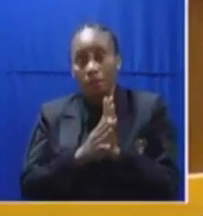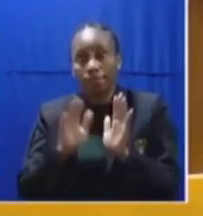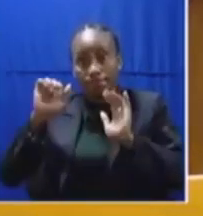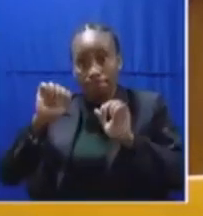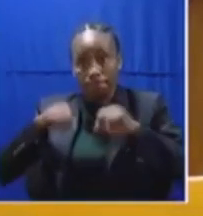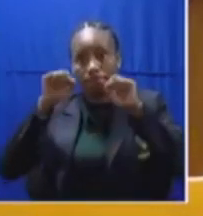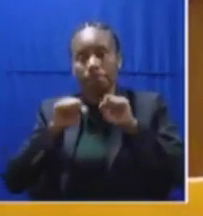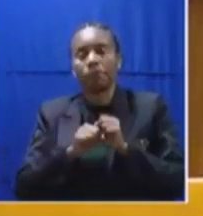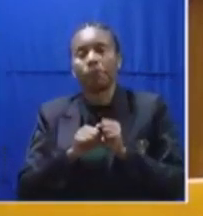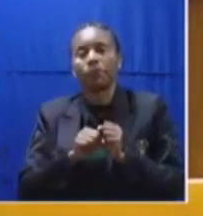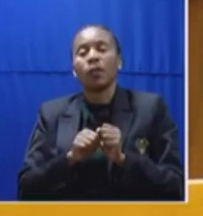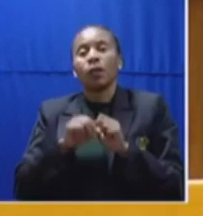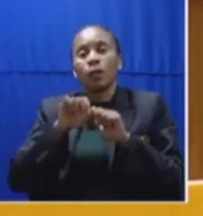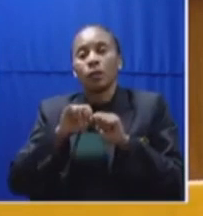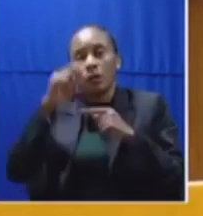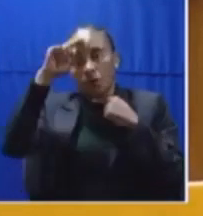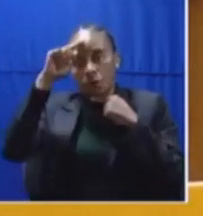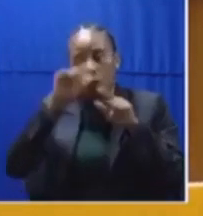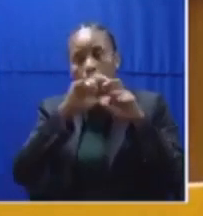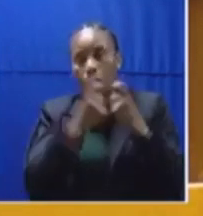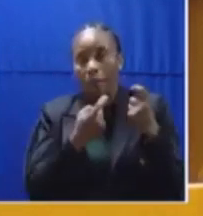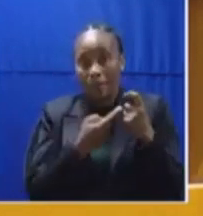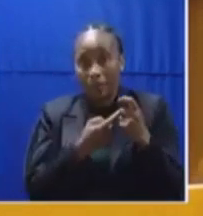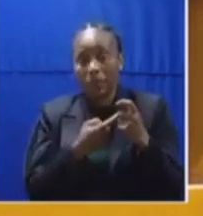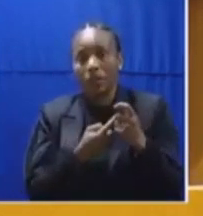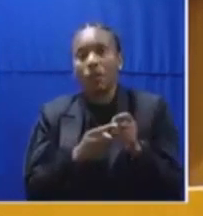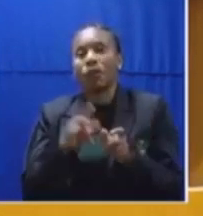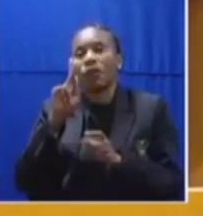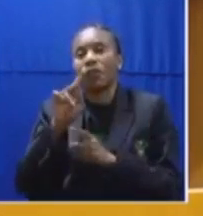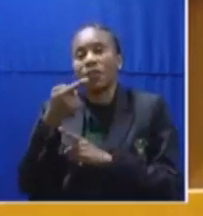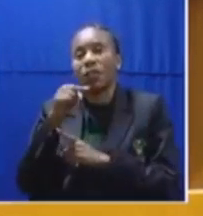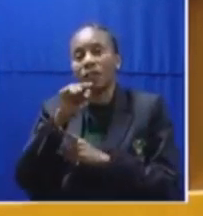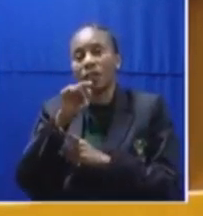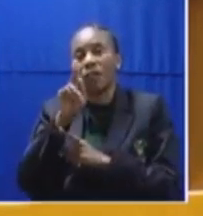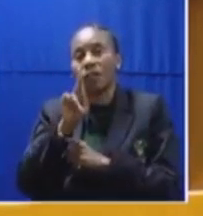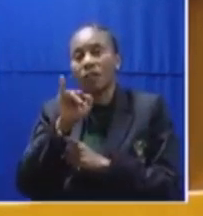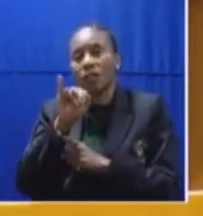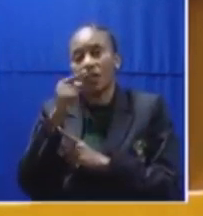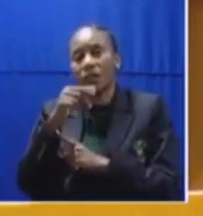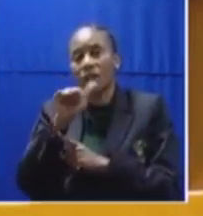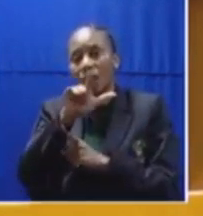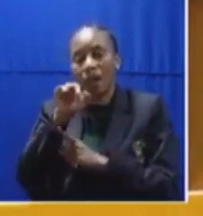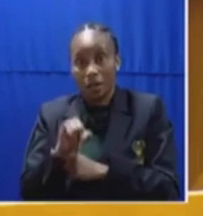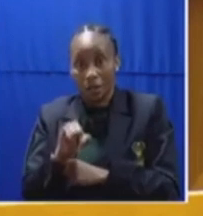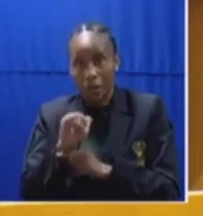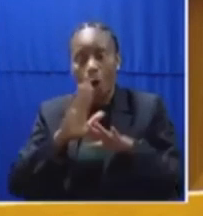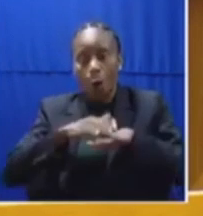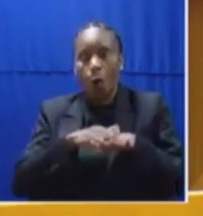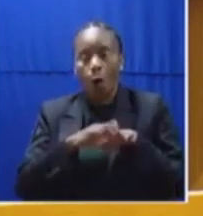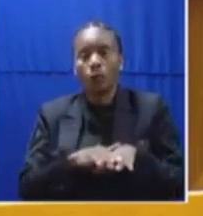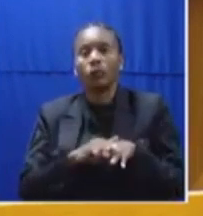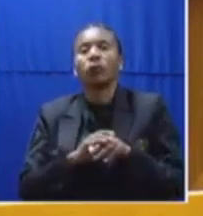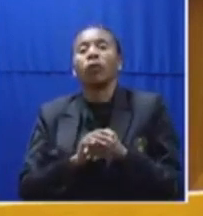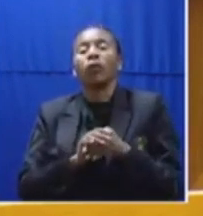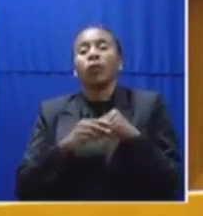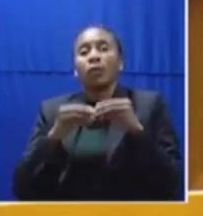on Environmental Affairs of the Kigali Amendment to the Montreal Protocol on substances that deplete the ozone